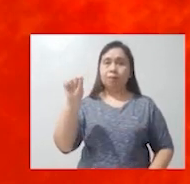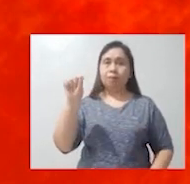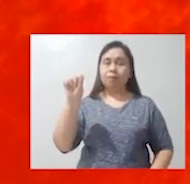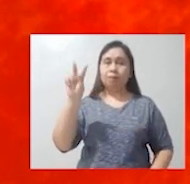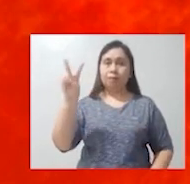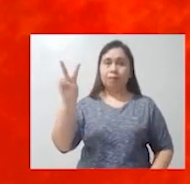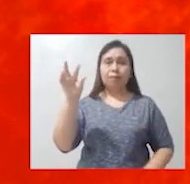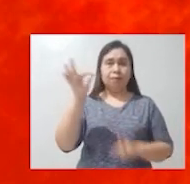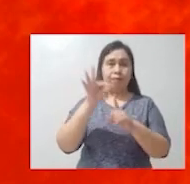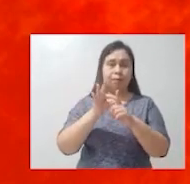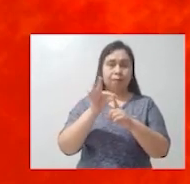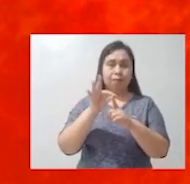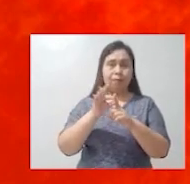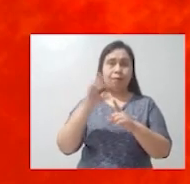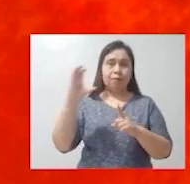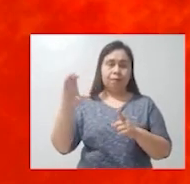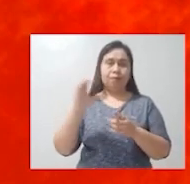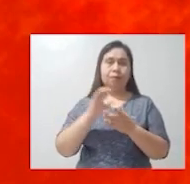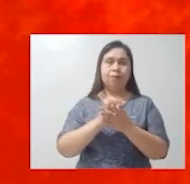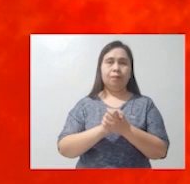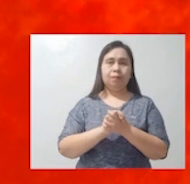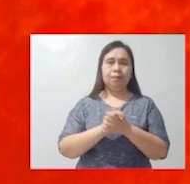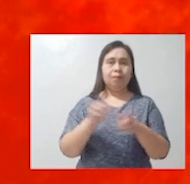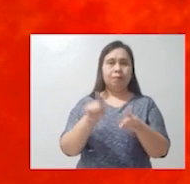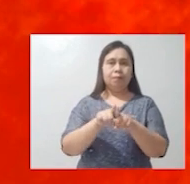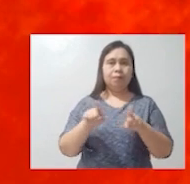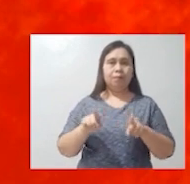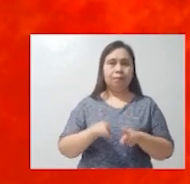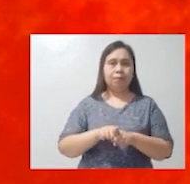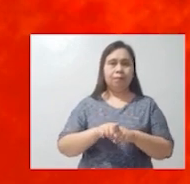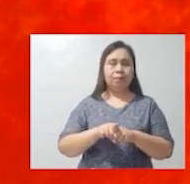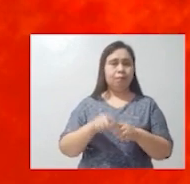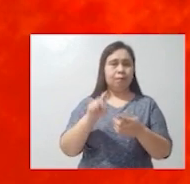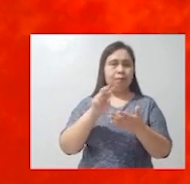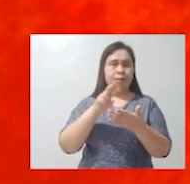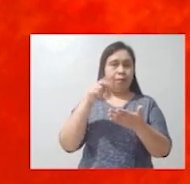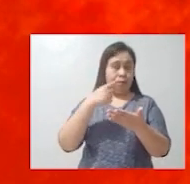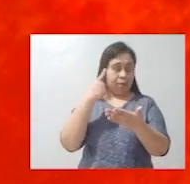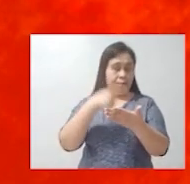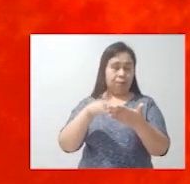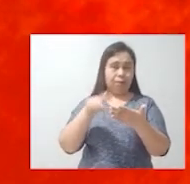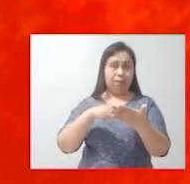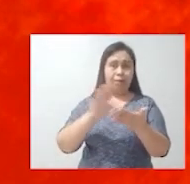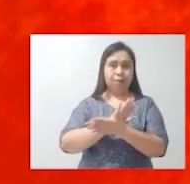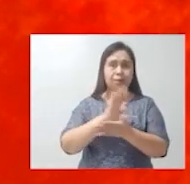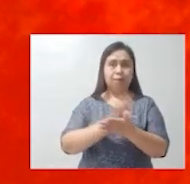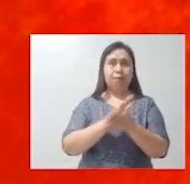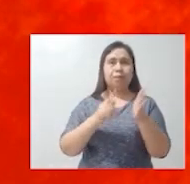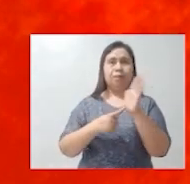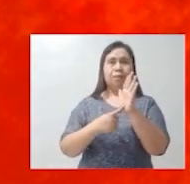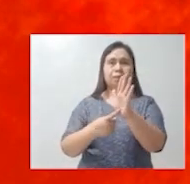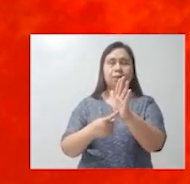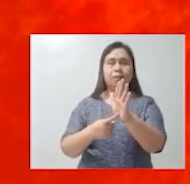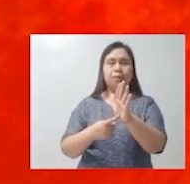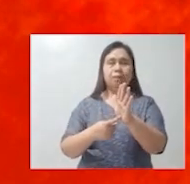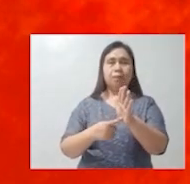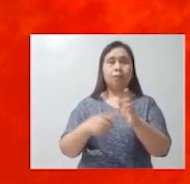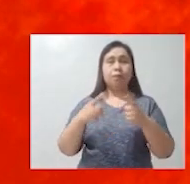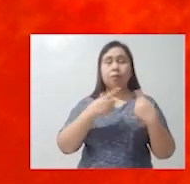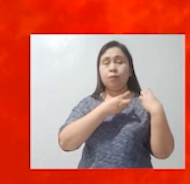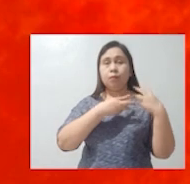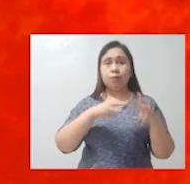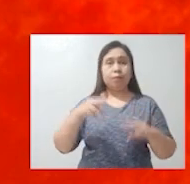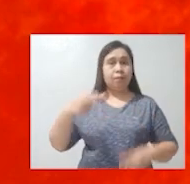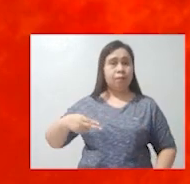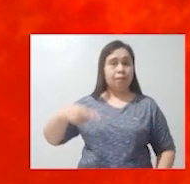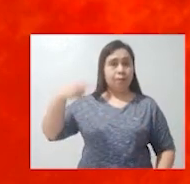of water, for 15 minutes, according to the research paper published. While the high temperature